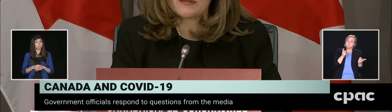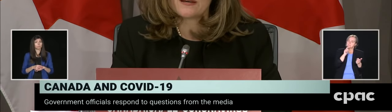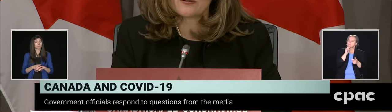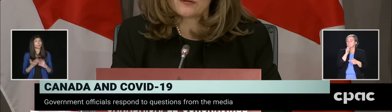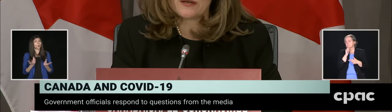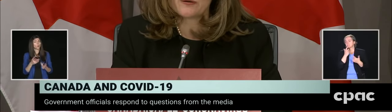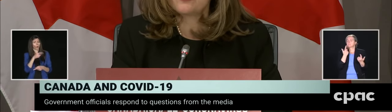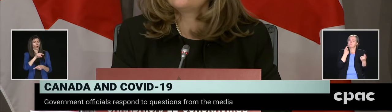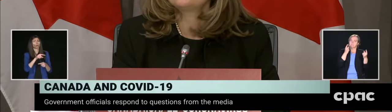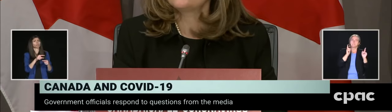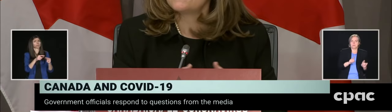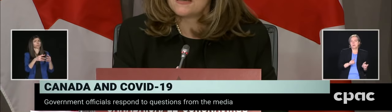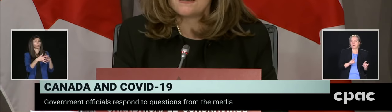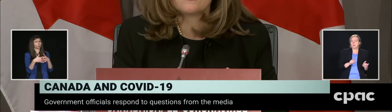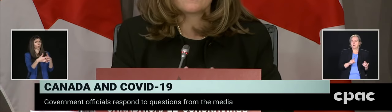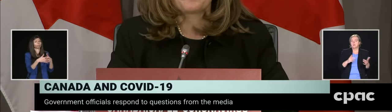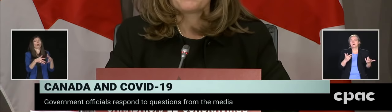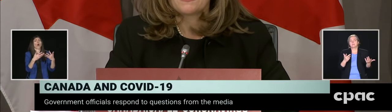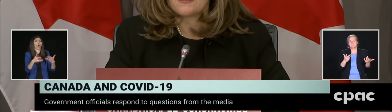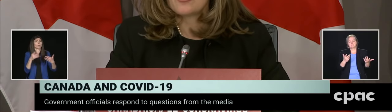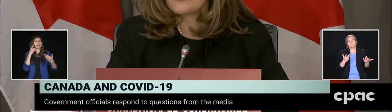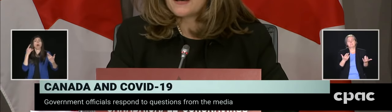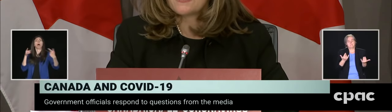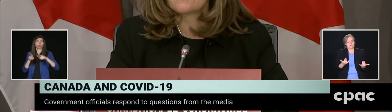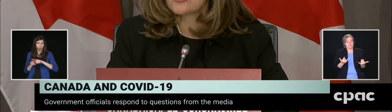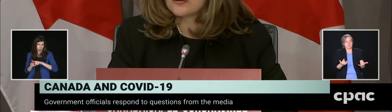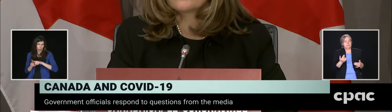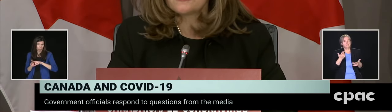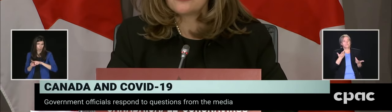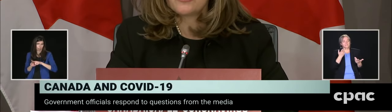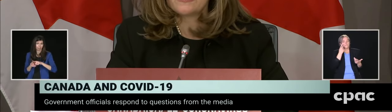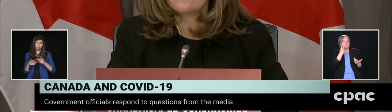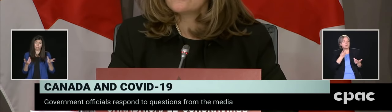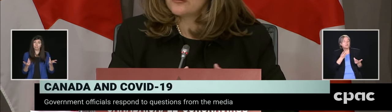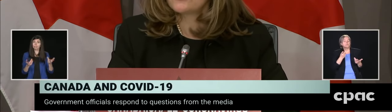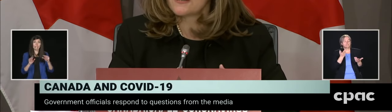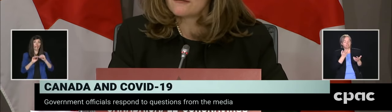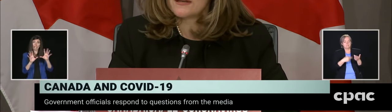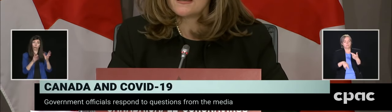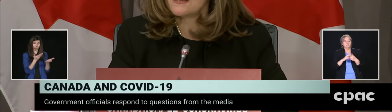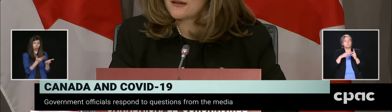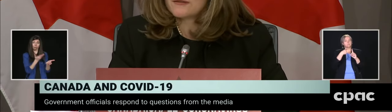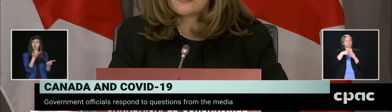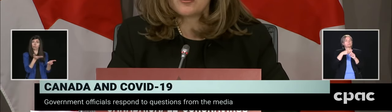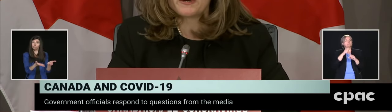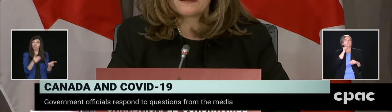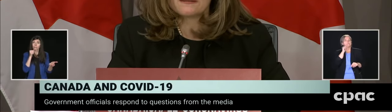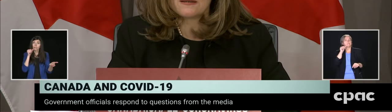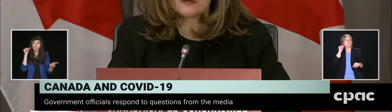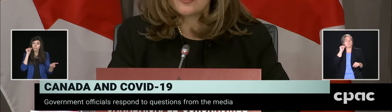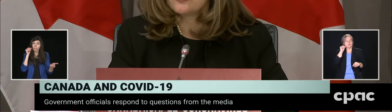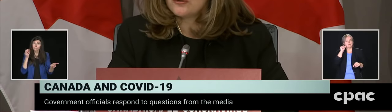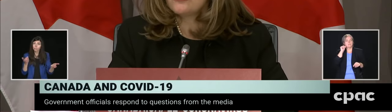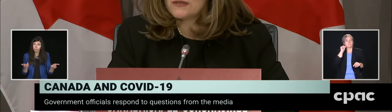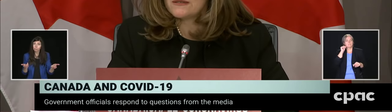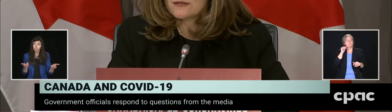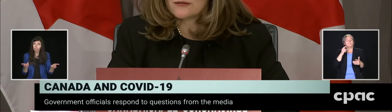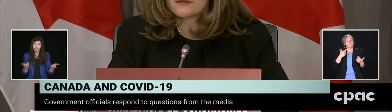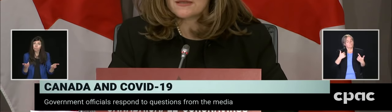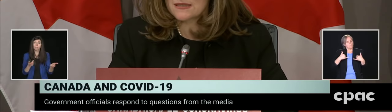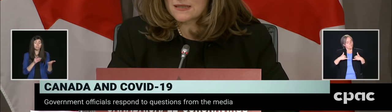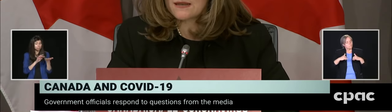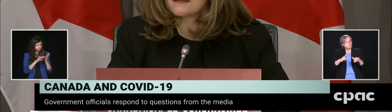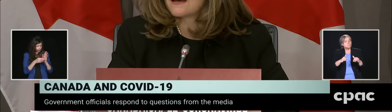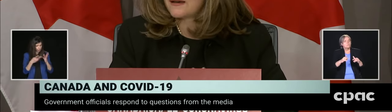le résultat qu'on a eu hier. Et on va continuer de travailler avec nos partenaires